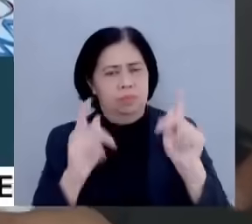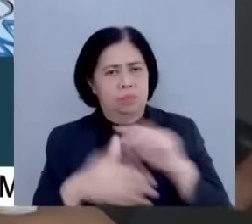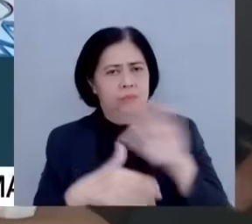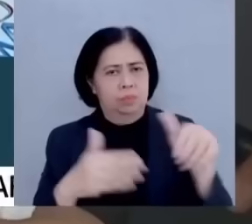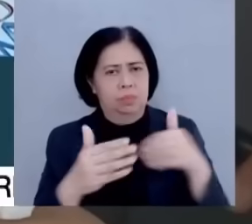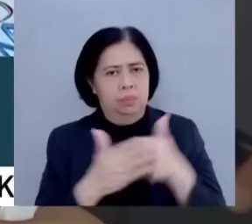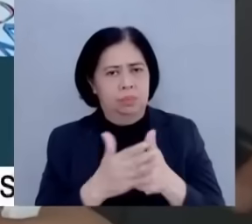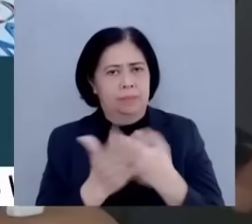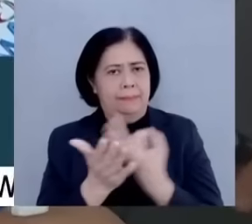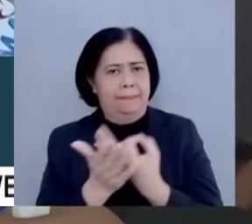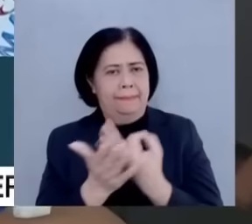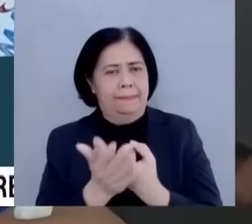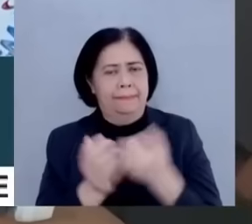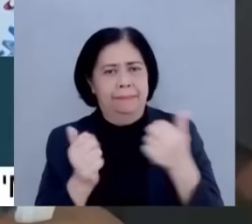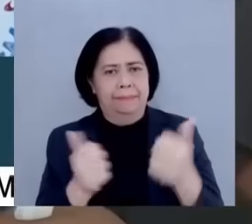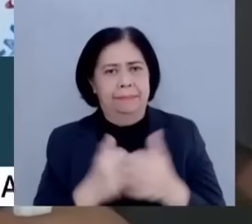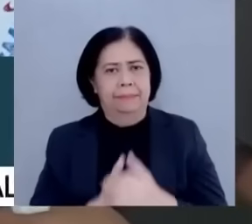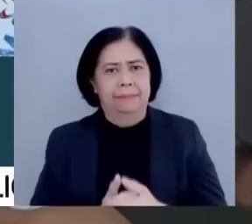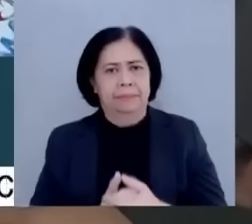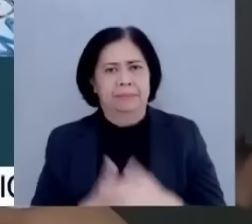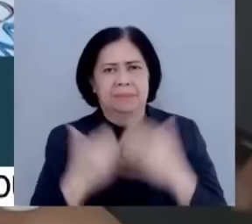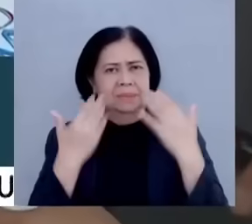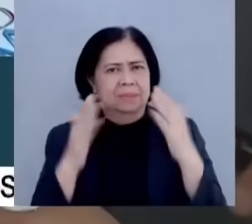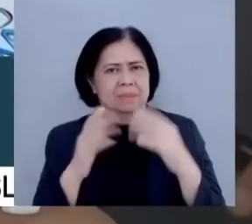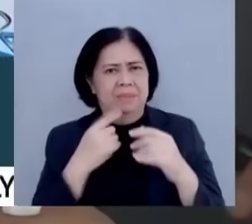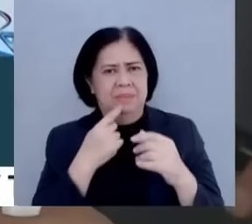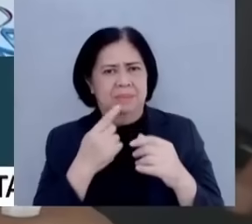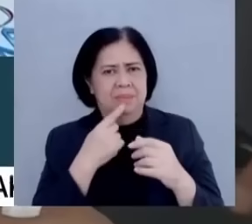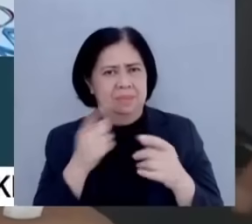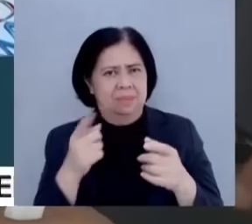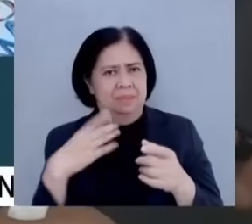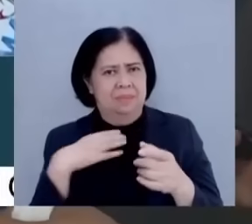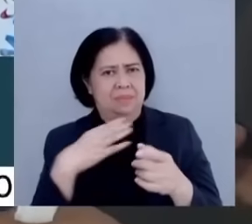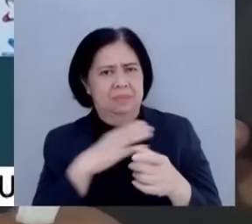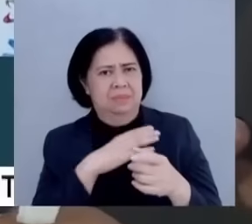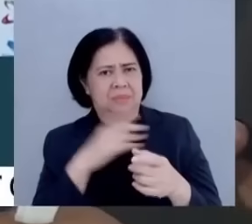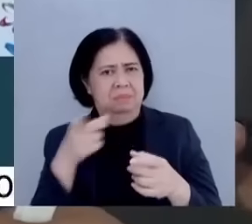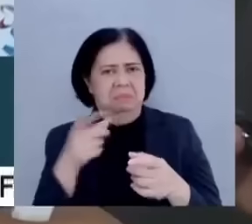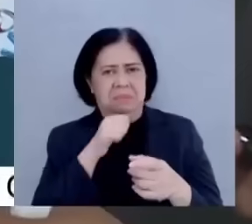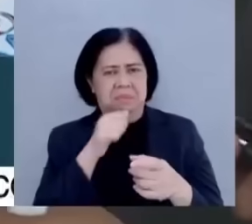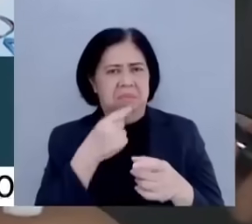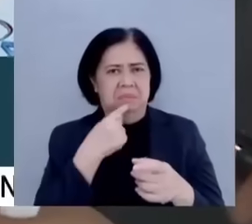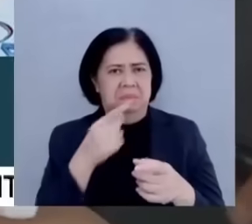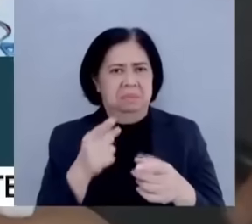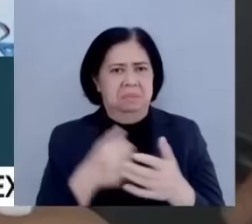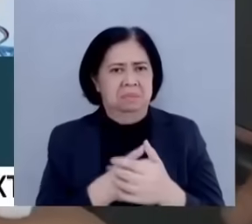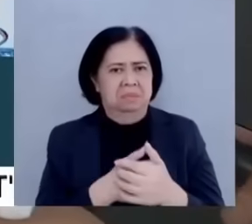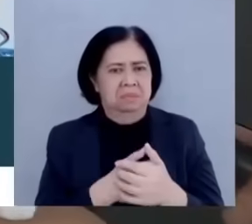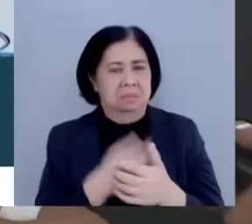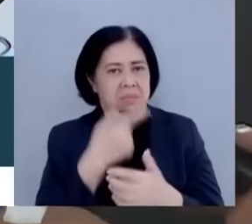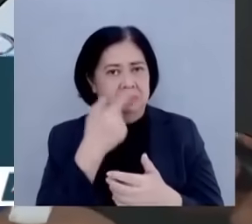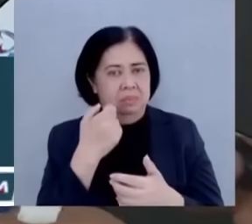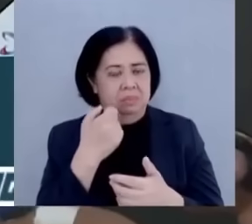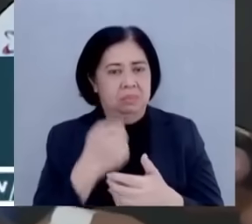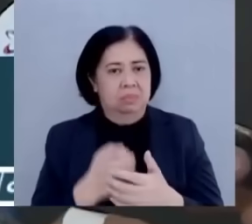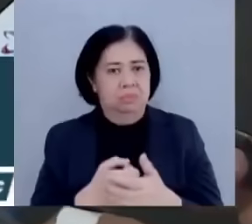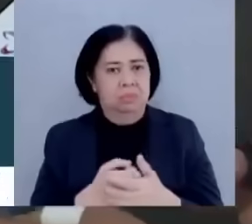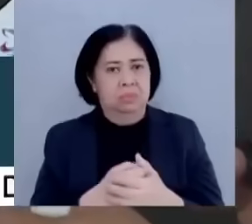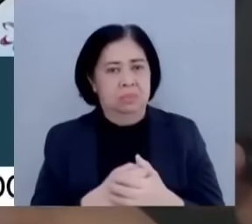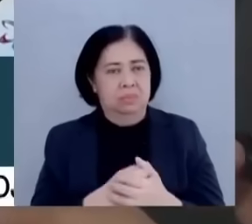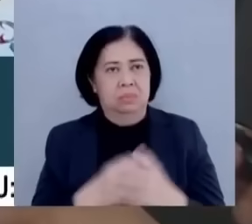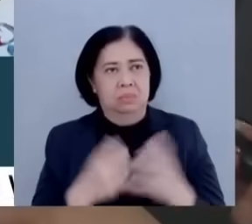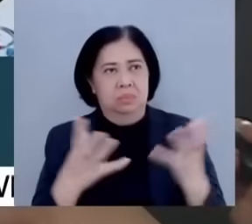pera. Diba? Ewan ko lang kung sinasabi ito ng mga congressman. Of course, hindi nila sinasabi, diba? Because they want